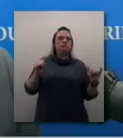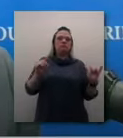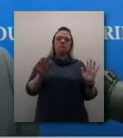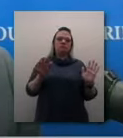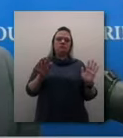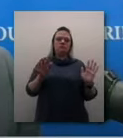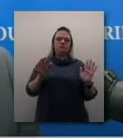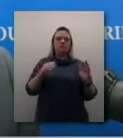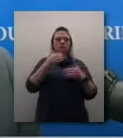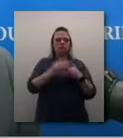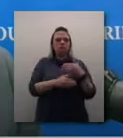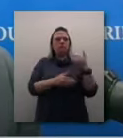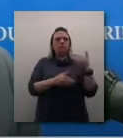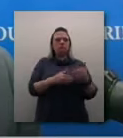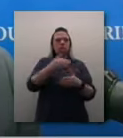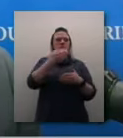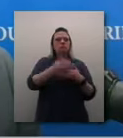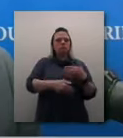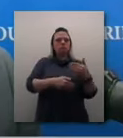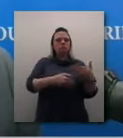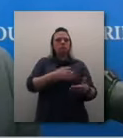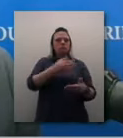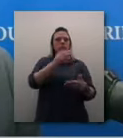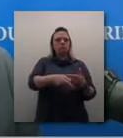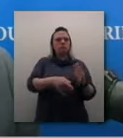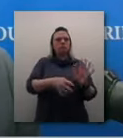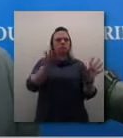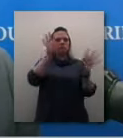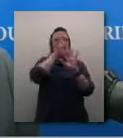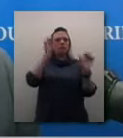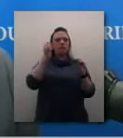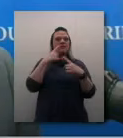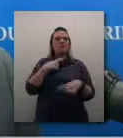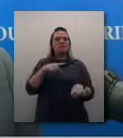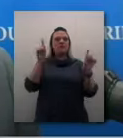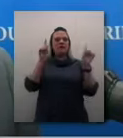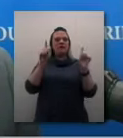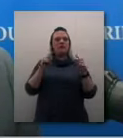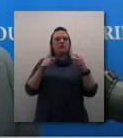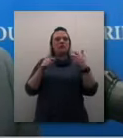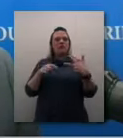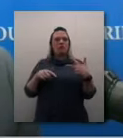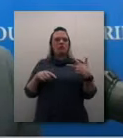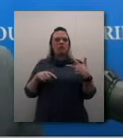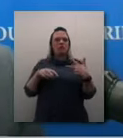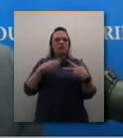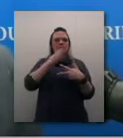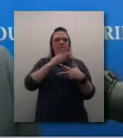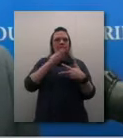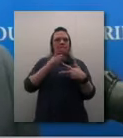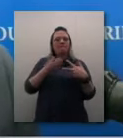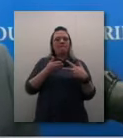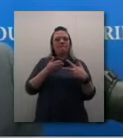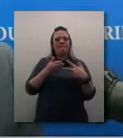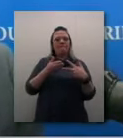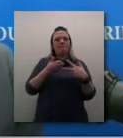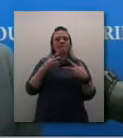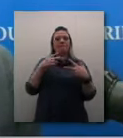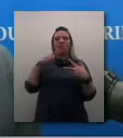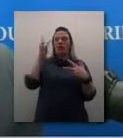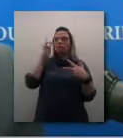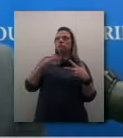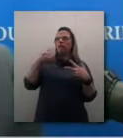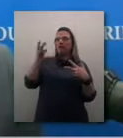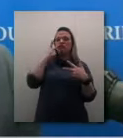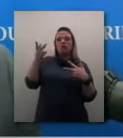a phased-in approach. The president announced a three-step phased-in approach. I witnessed that press conference.